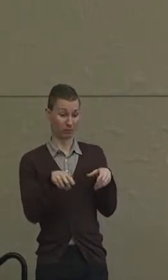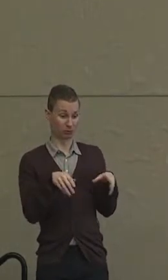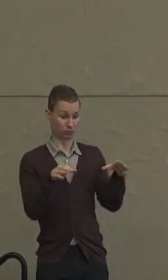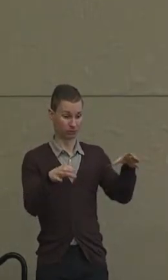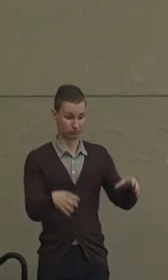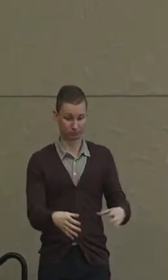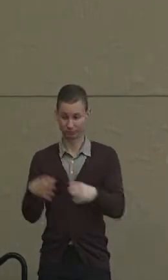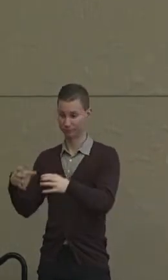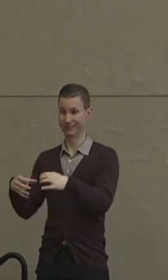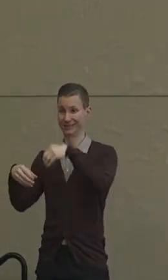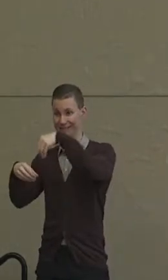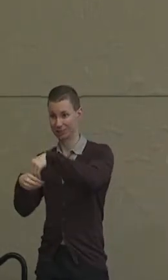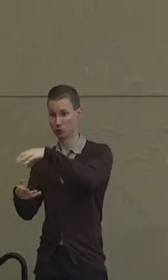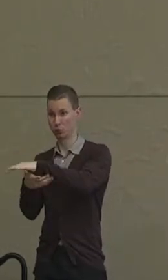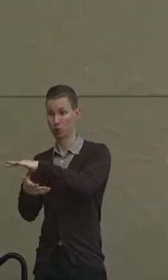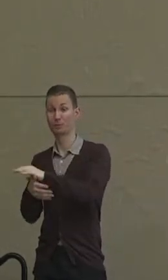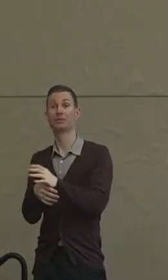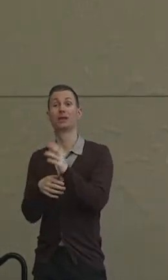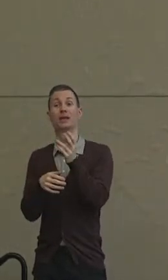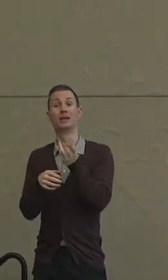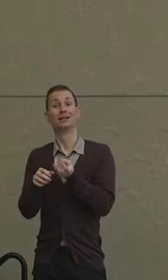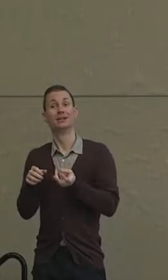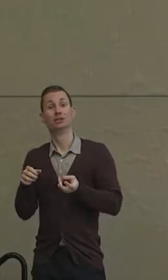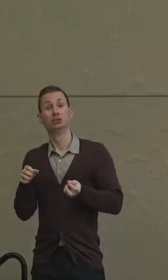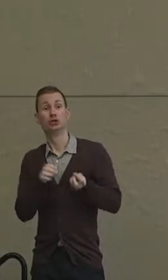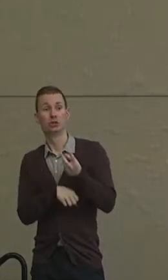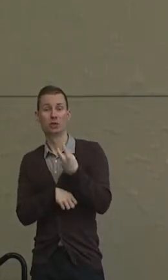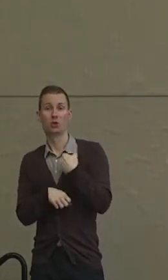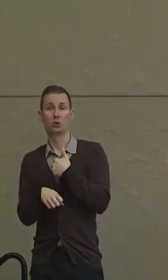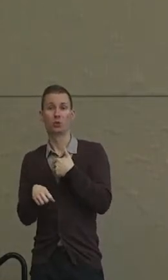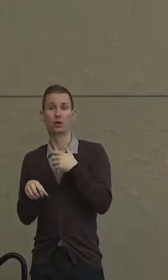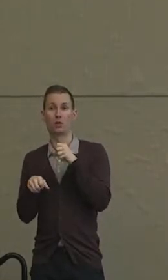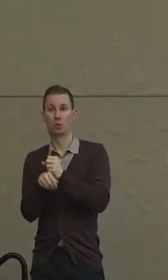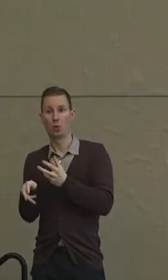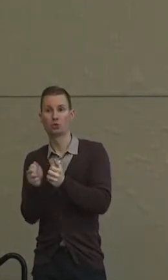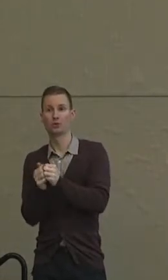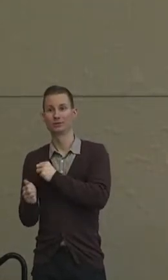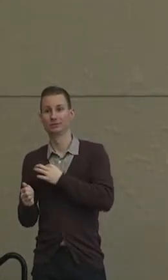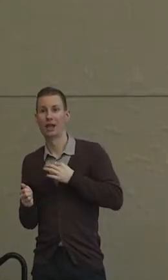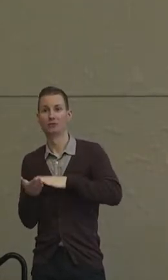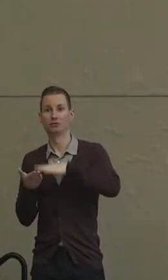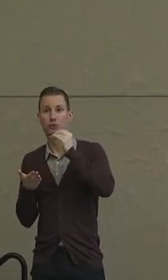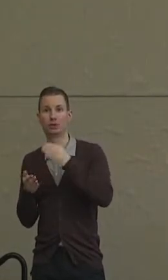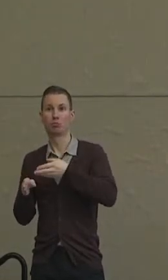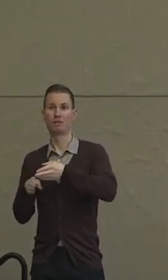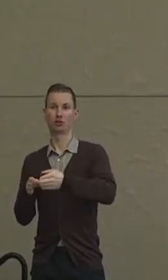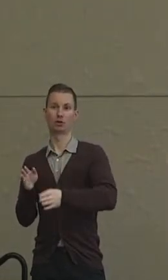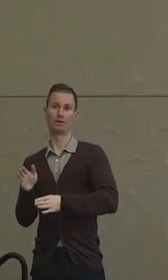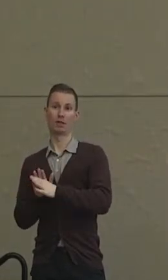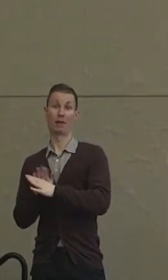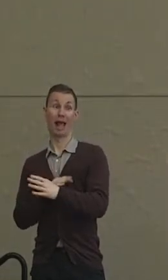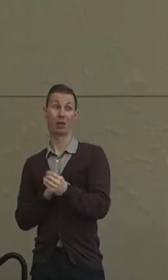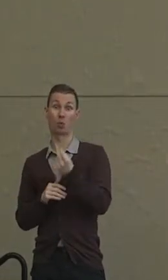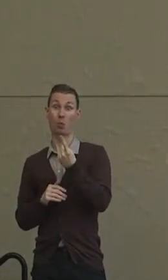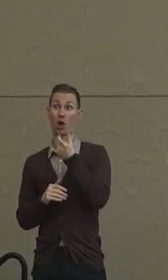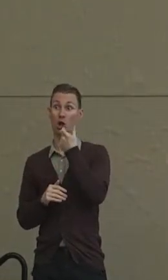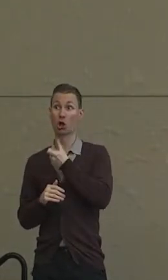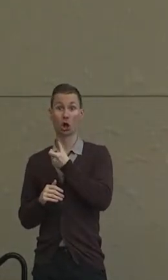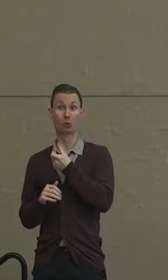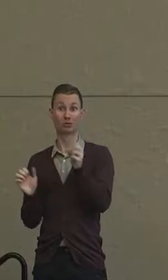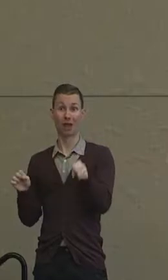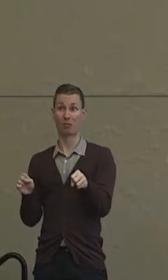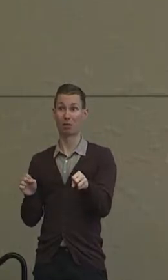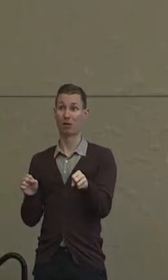year after, we then got to do professional development with the staff and students, and one of our girls even got a faculty member